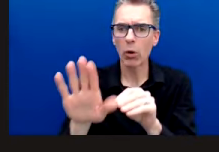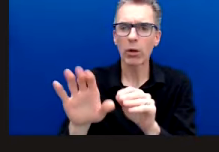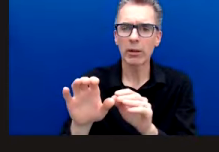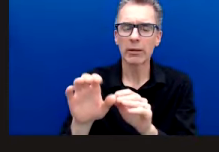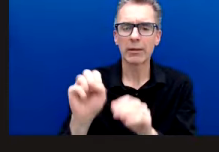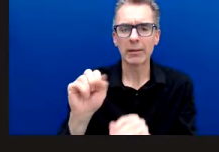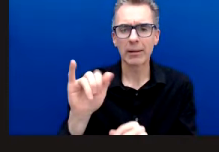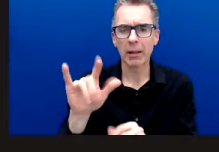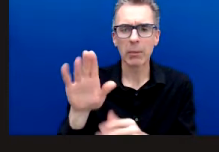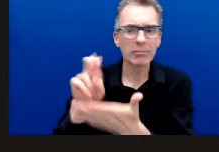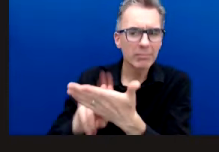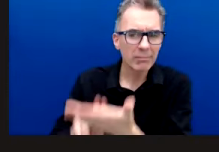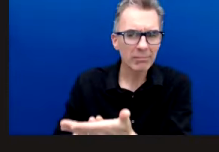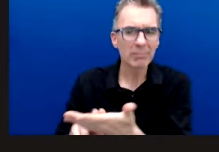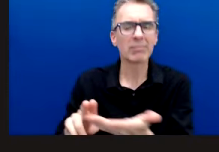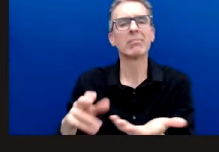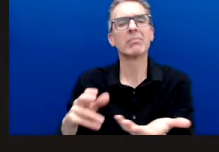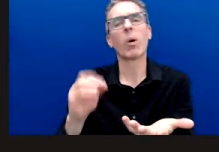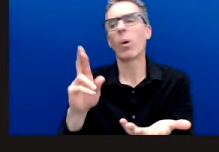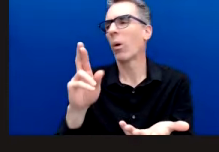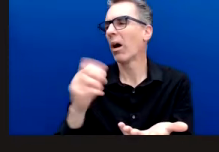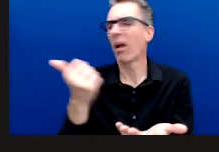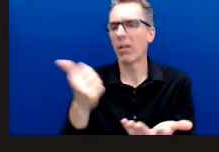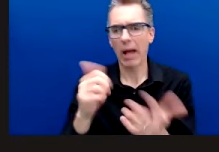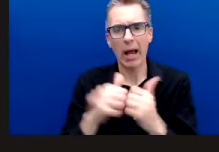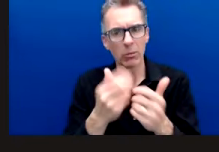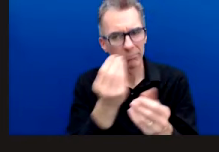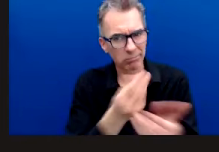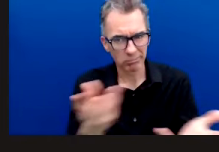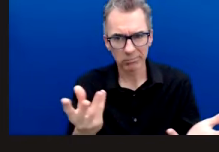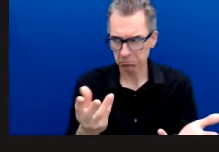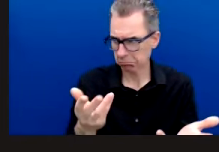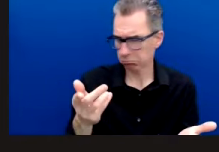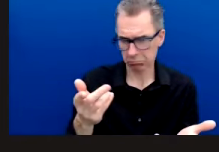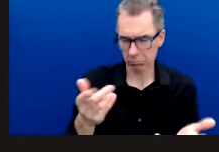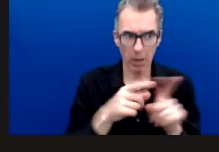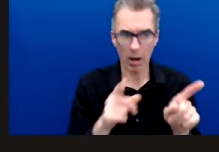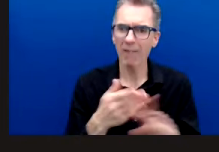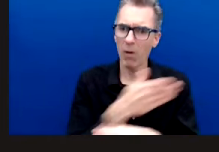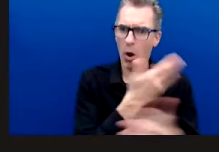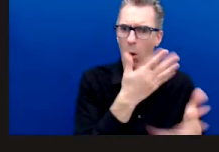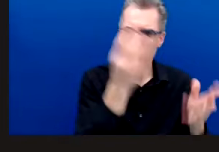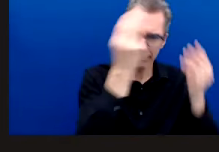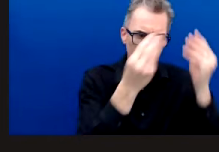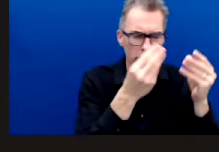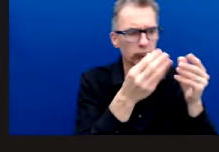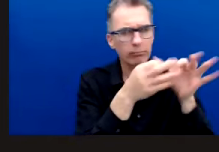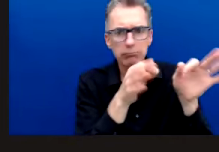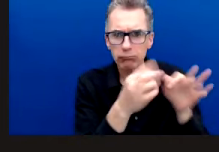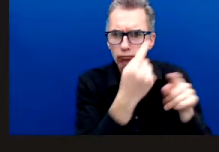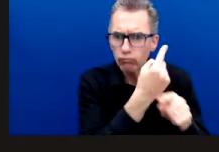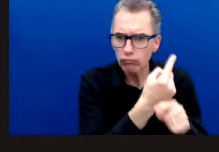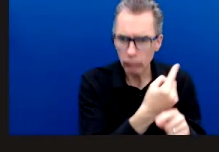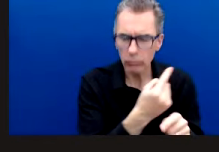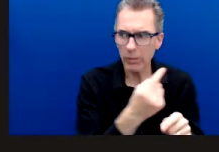or your whatever it may be that you give out to your students. But yeah, there's language there that you can put and kind of make